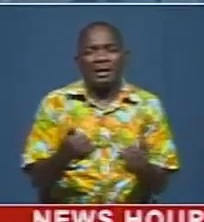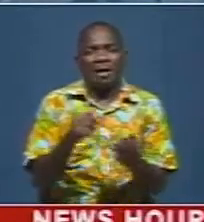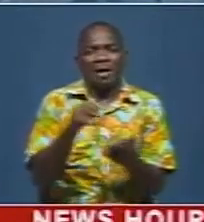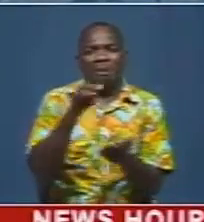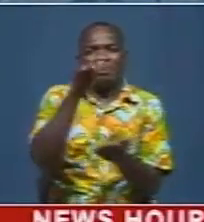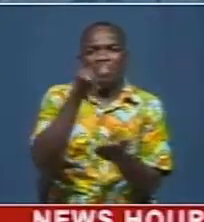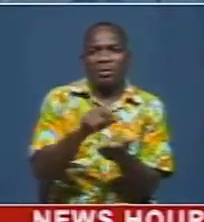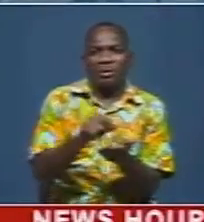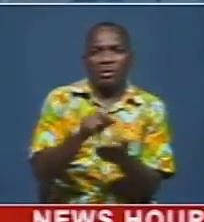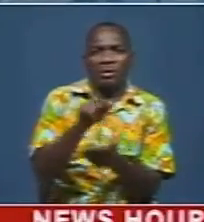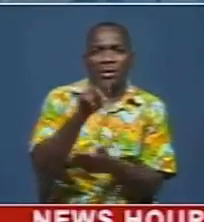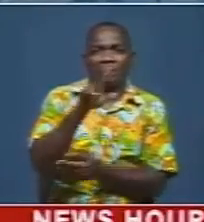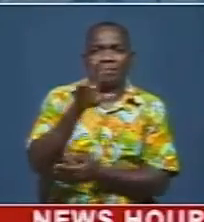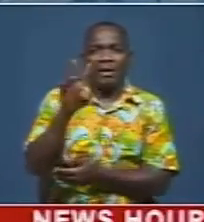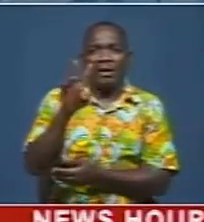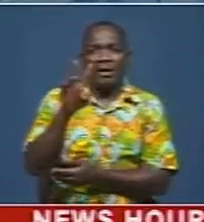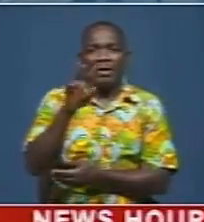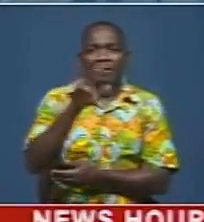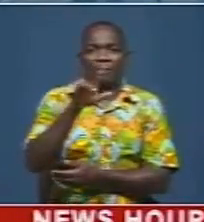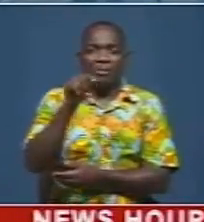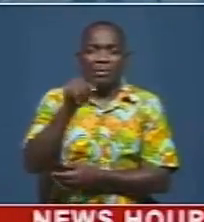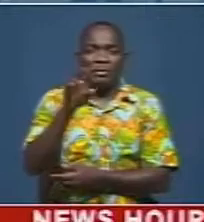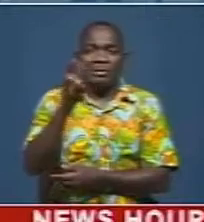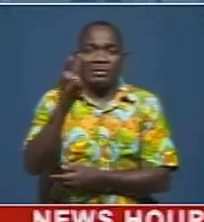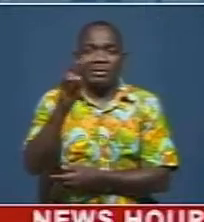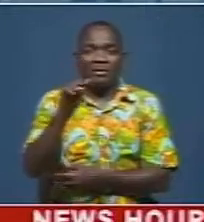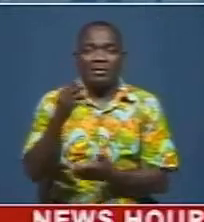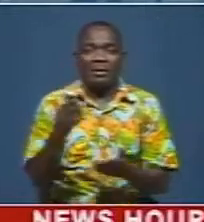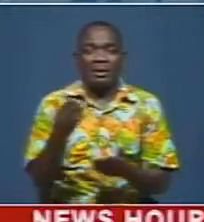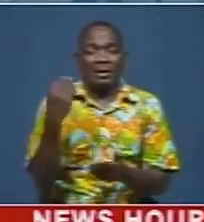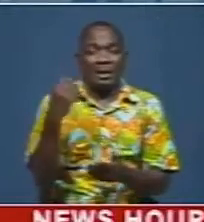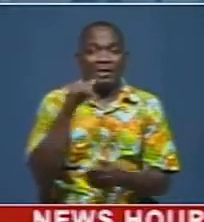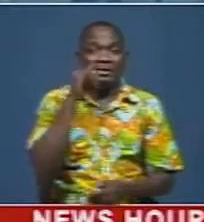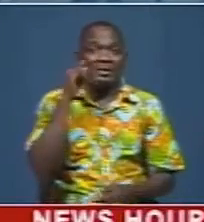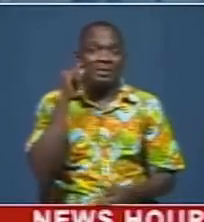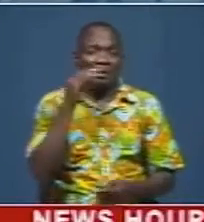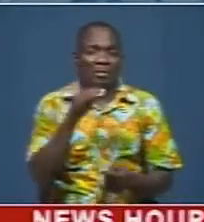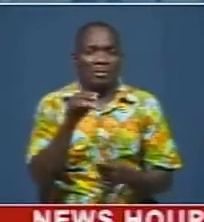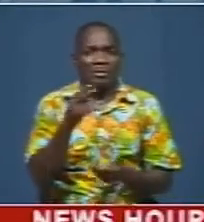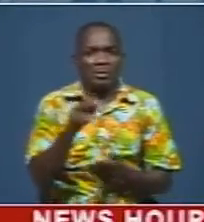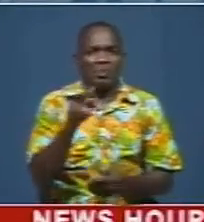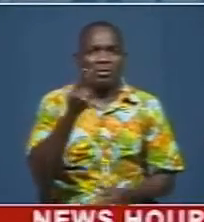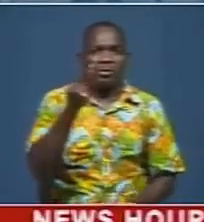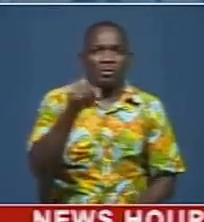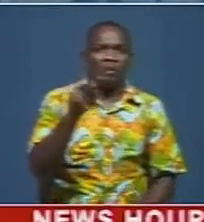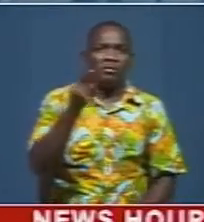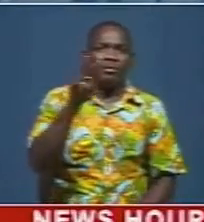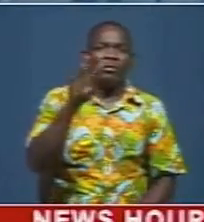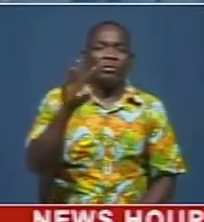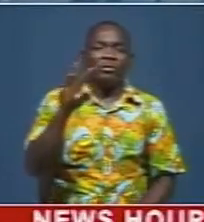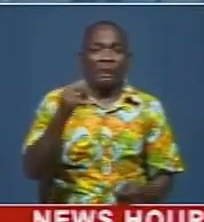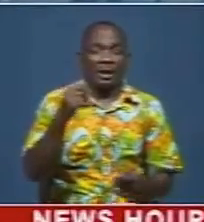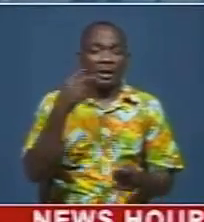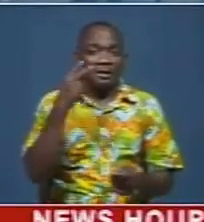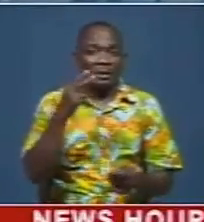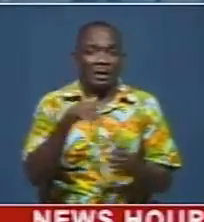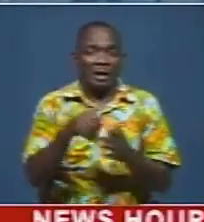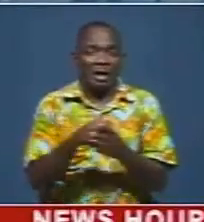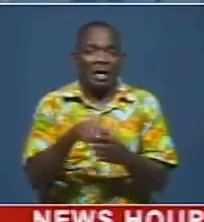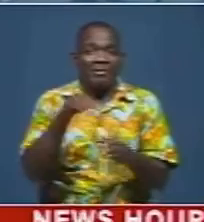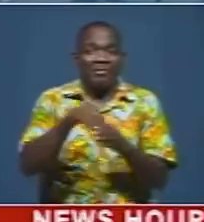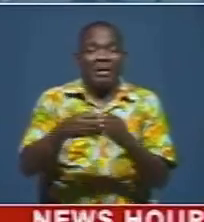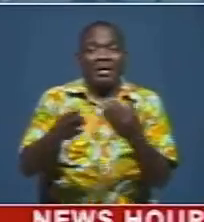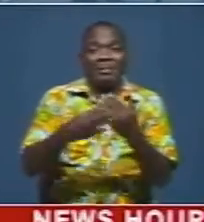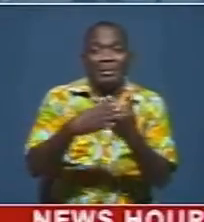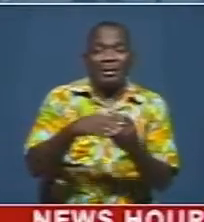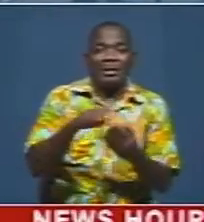by 35.73 points and inched up on Thursday by 2.42 points. Here is Head of Investment Banking